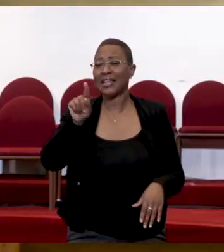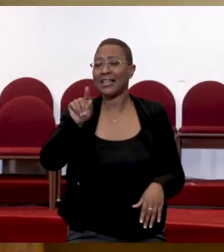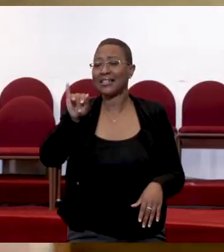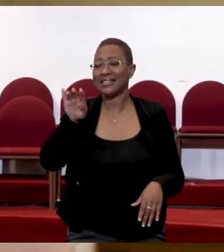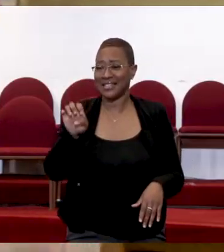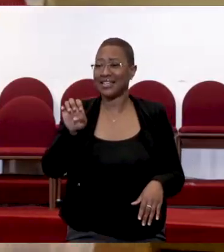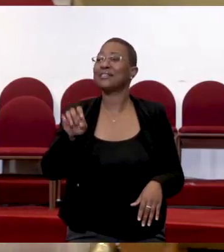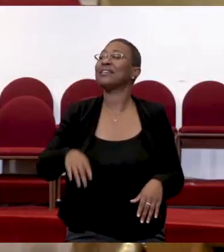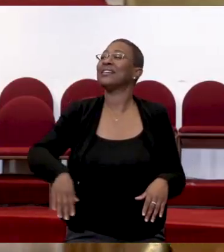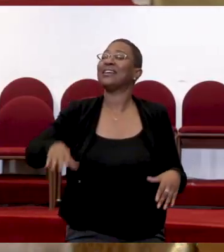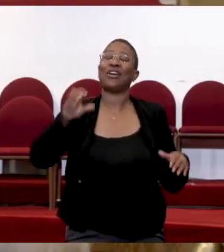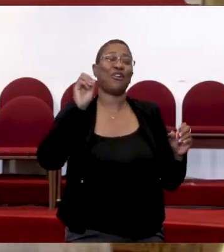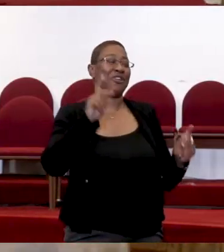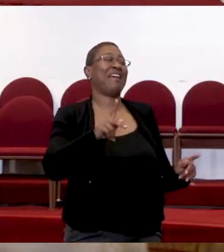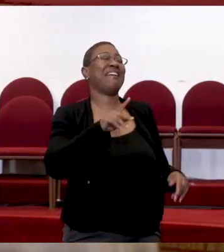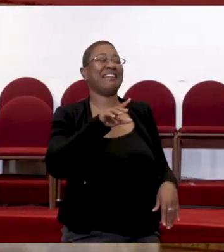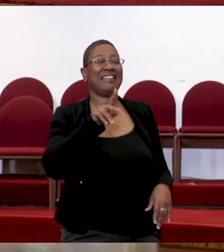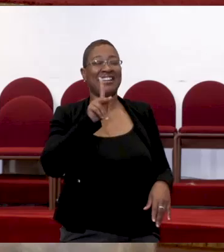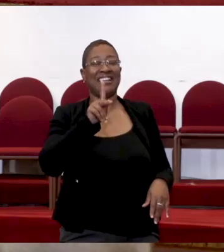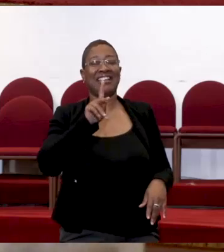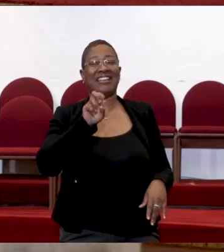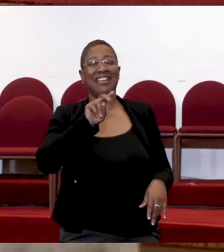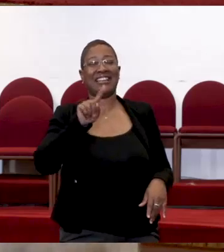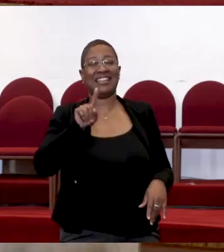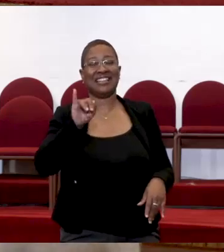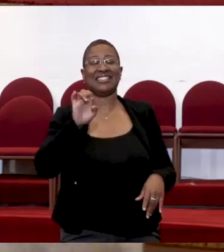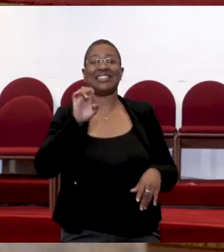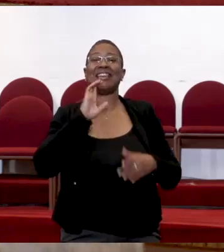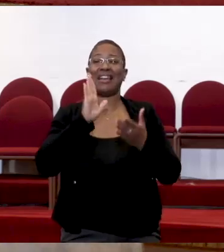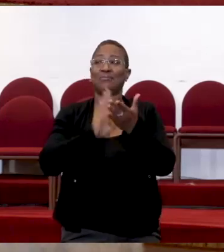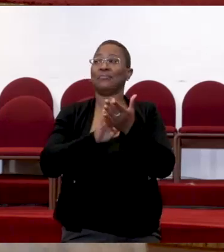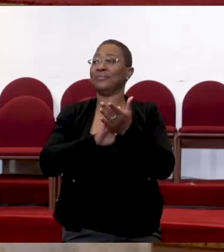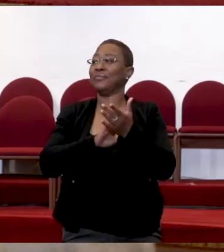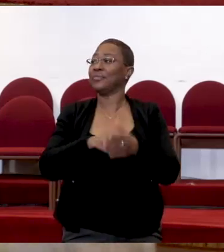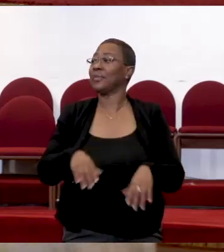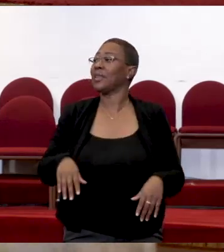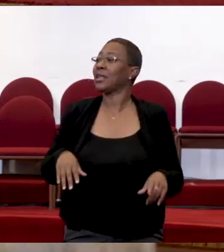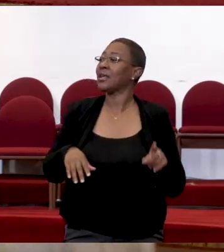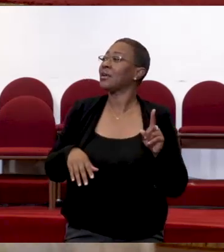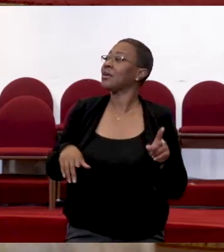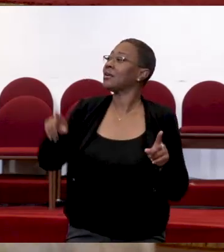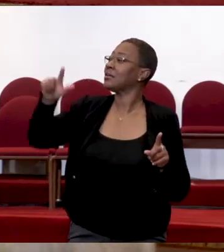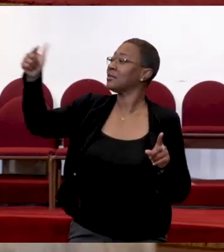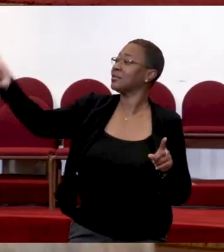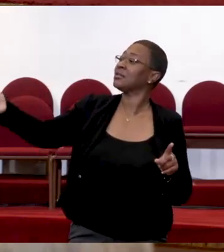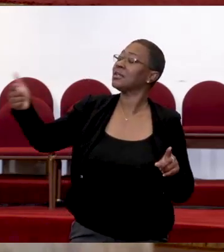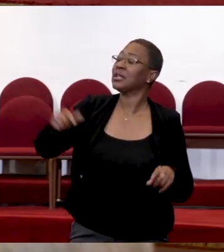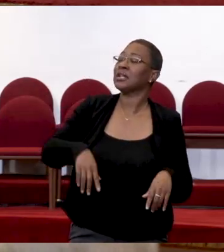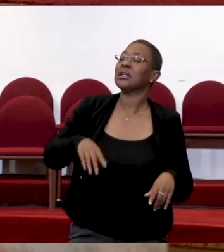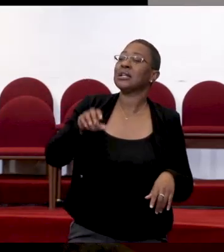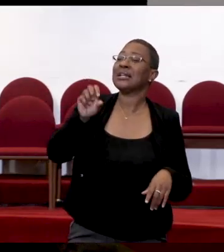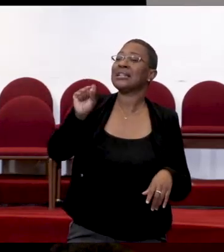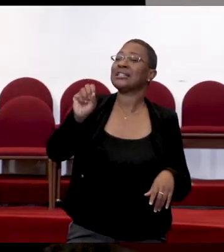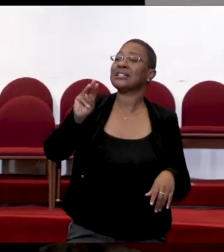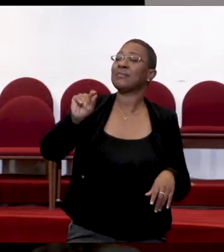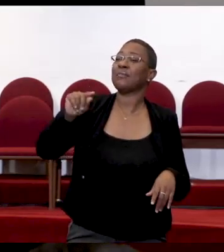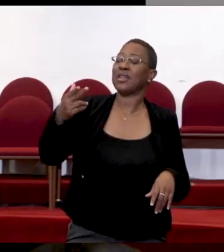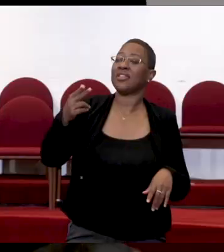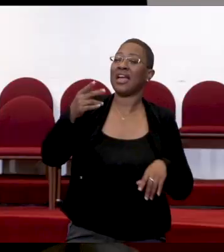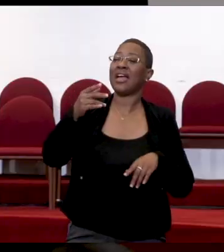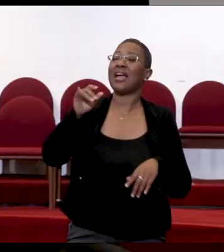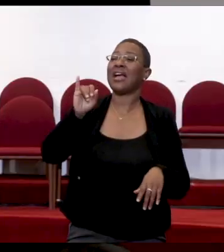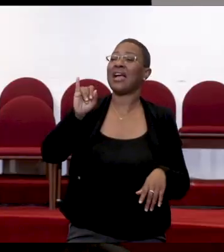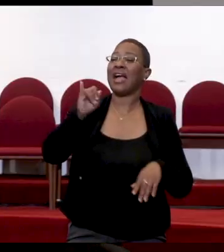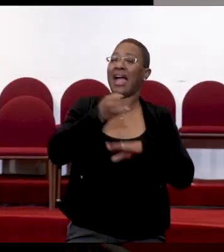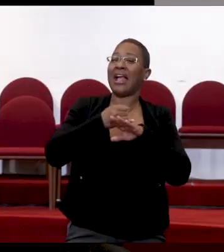club. That's great. Go ahead. Tell us your name, what neighborhood you're from. Jadante Smith, Island View, as you may know. So I'm here